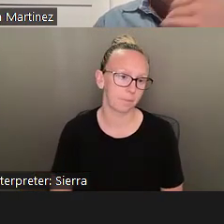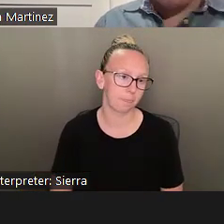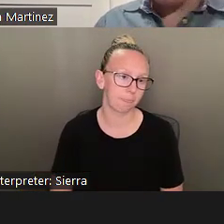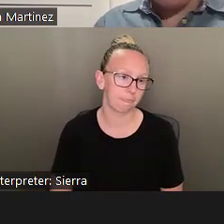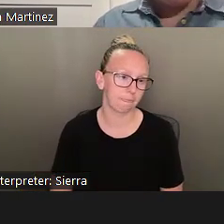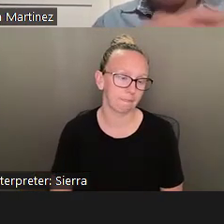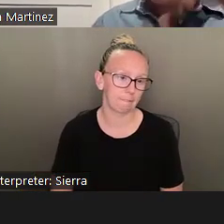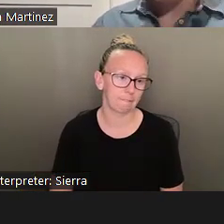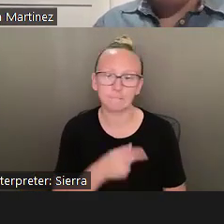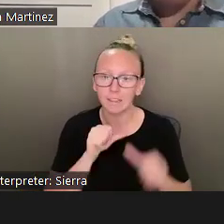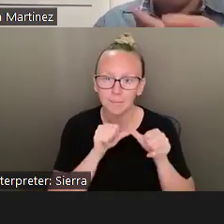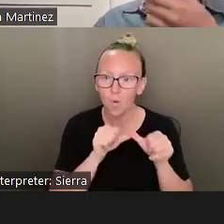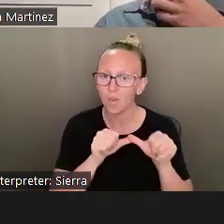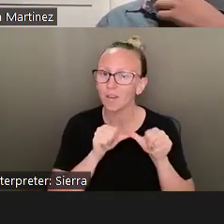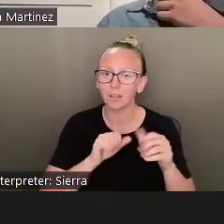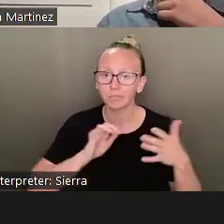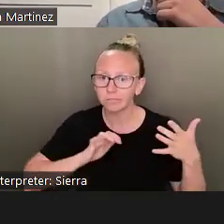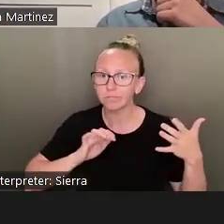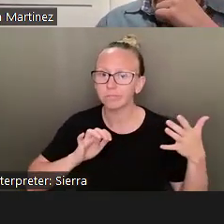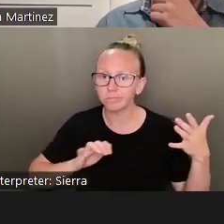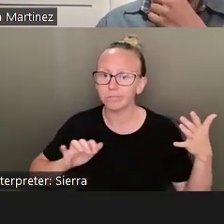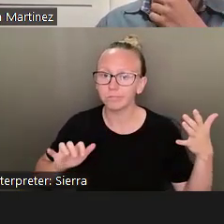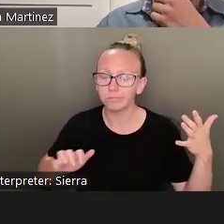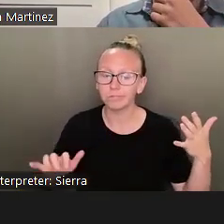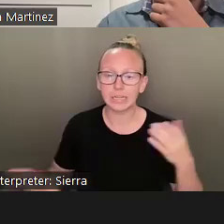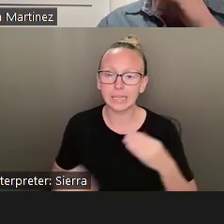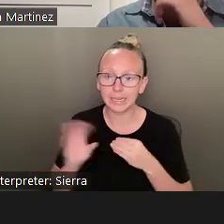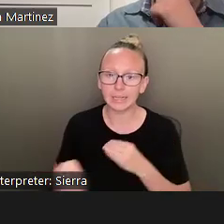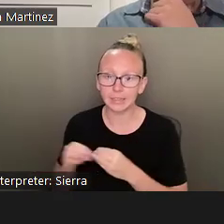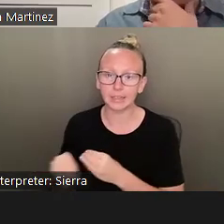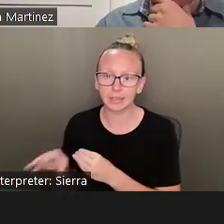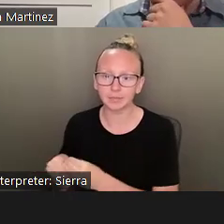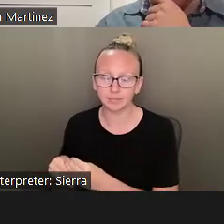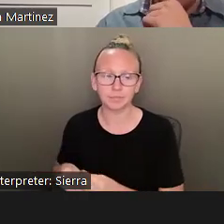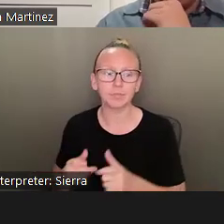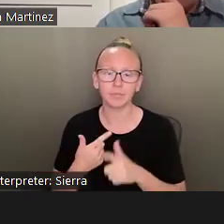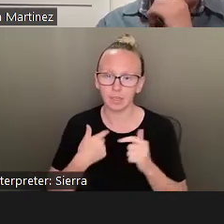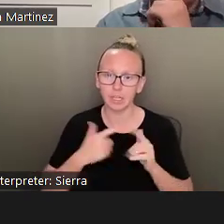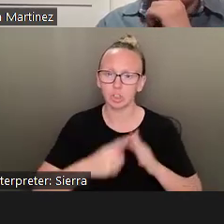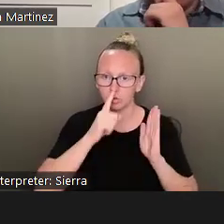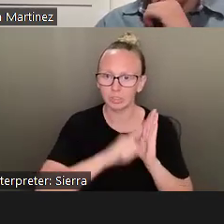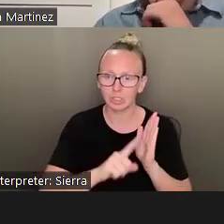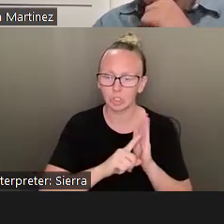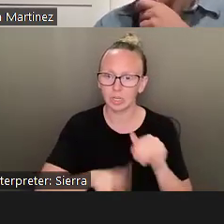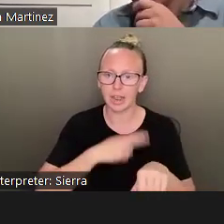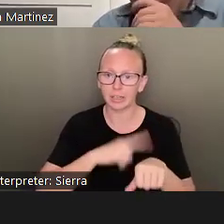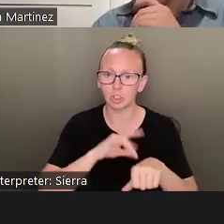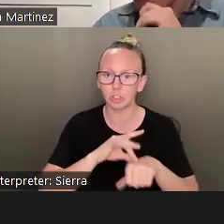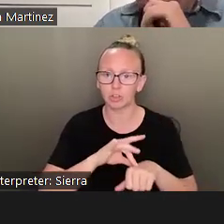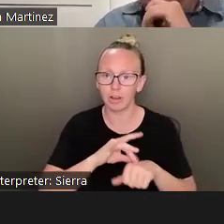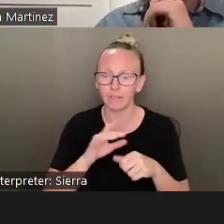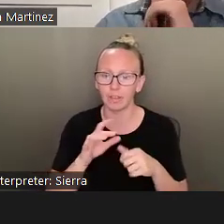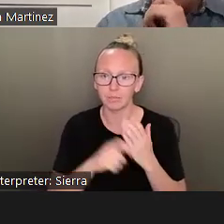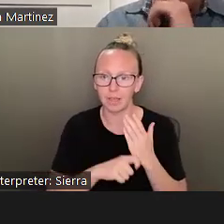And they just kept growing and growing. And then I started doing some research into National Geographic magazine. National